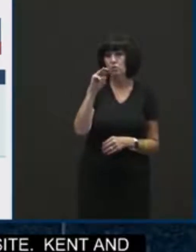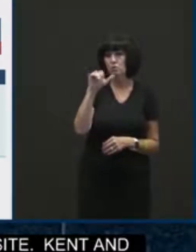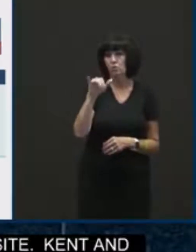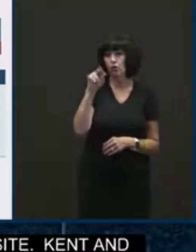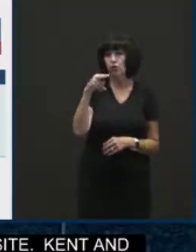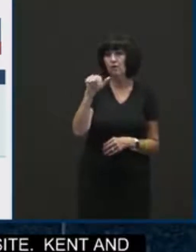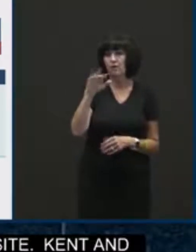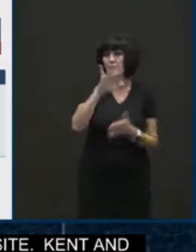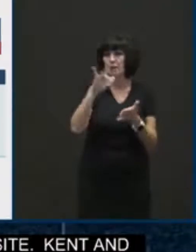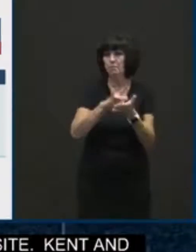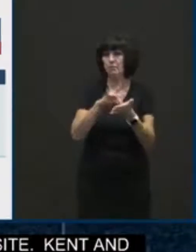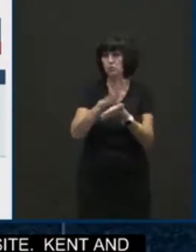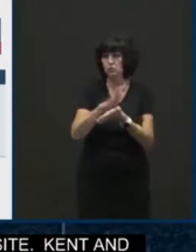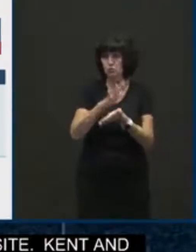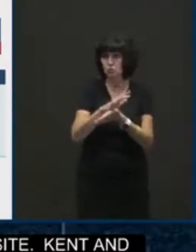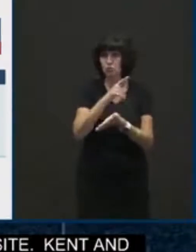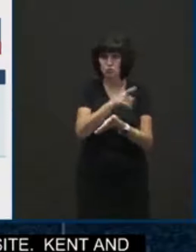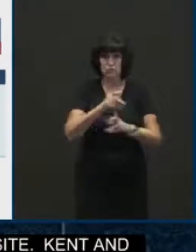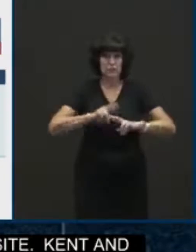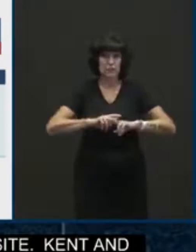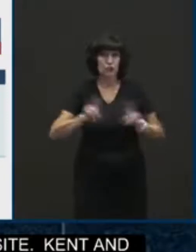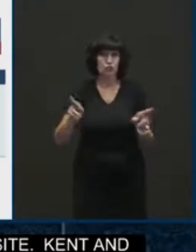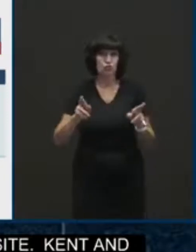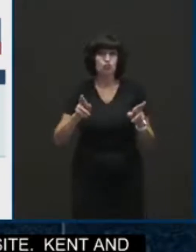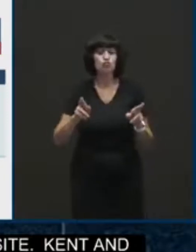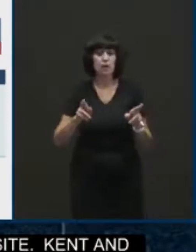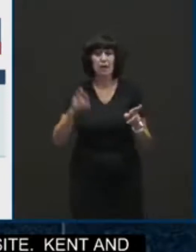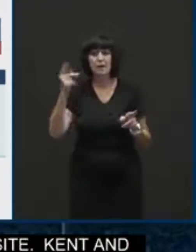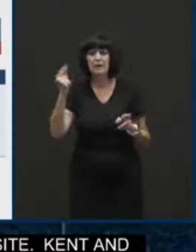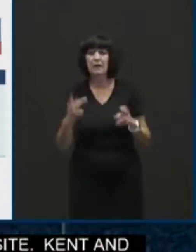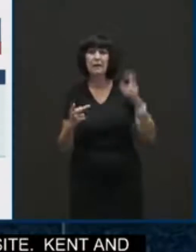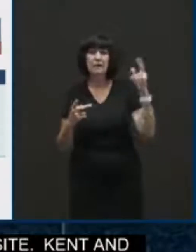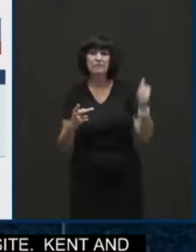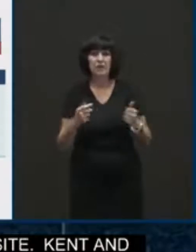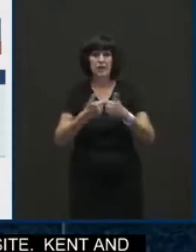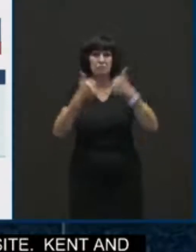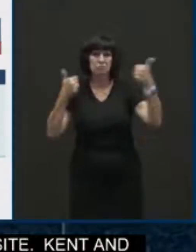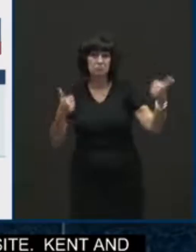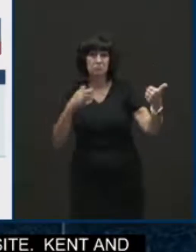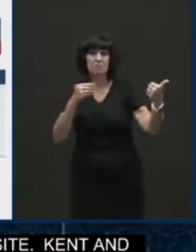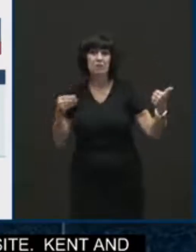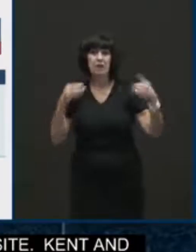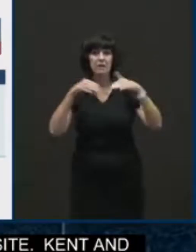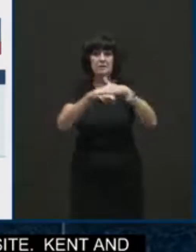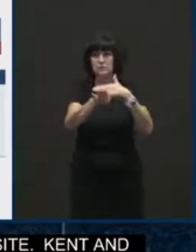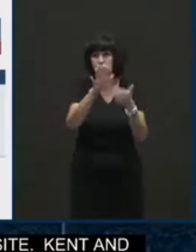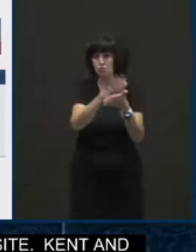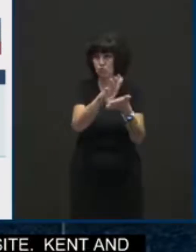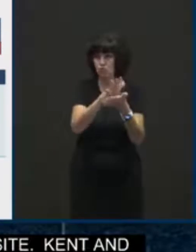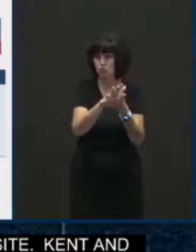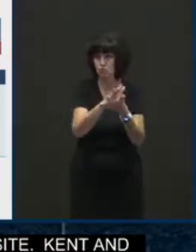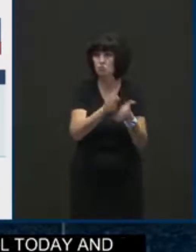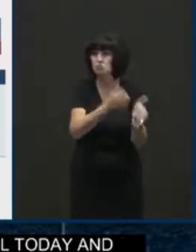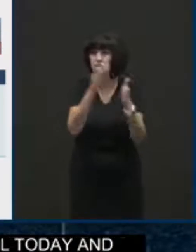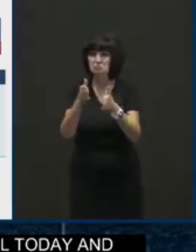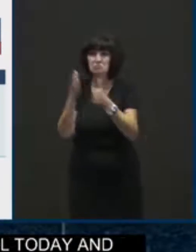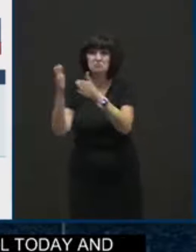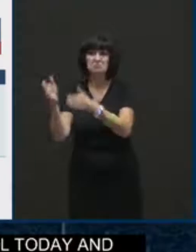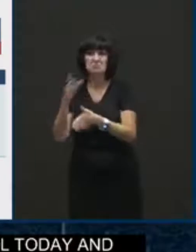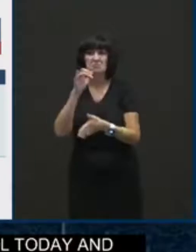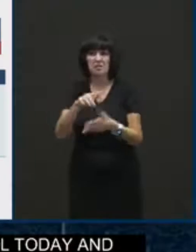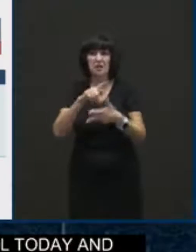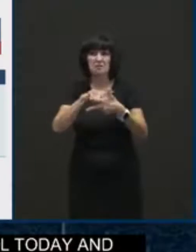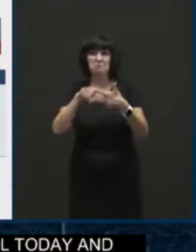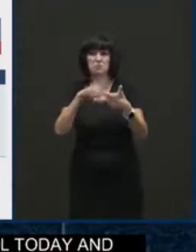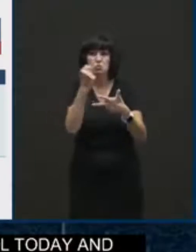environment. That is also open to the public. And then we'll be down in Sussex County at the Georgetown Del Tech site on Thursday, October 1st. All